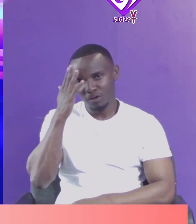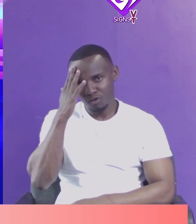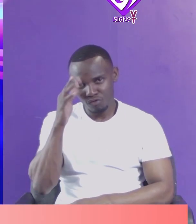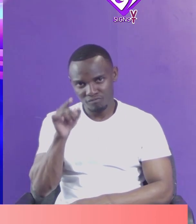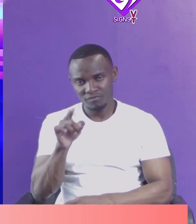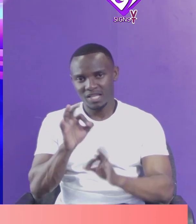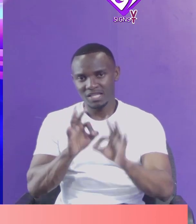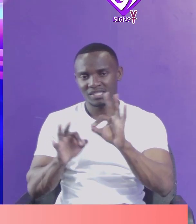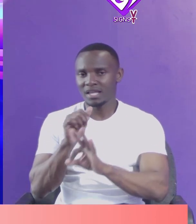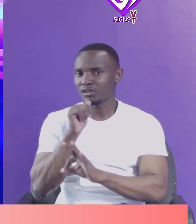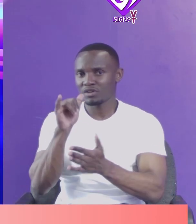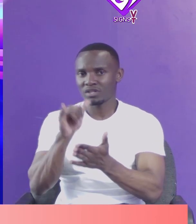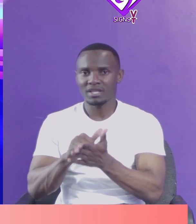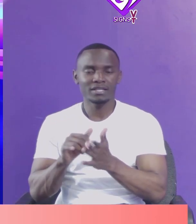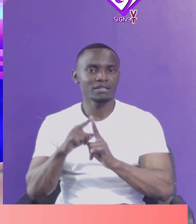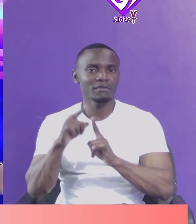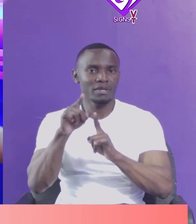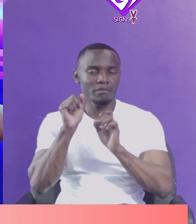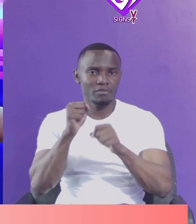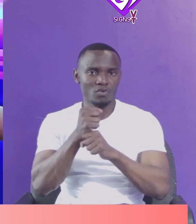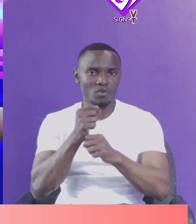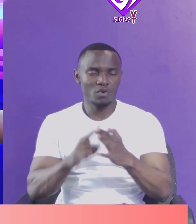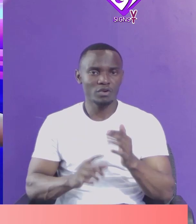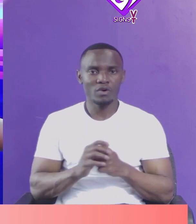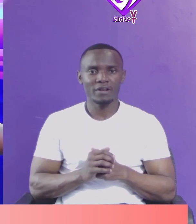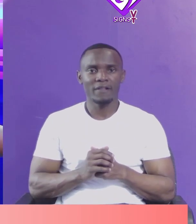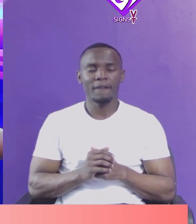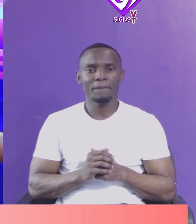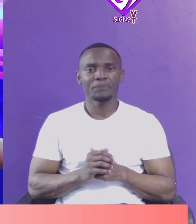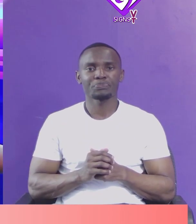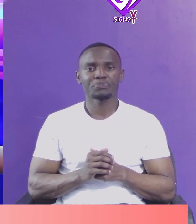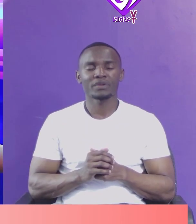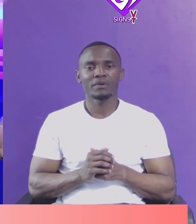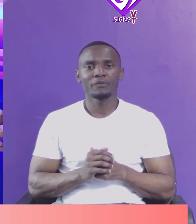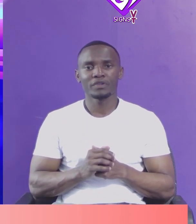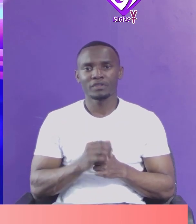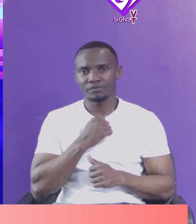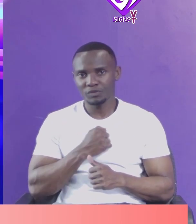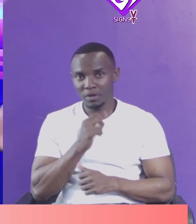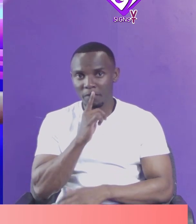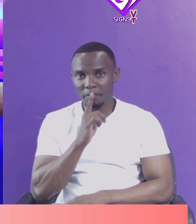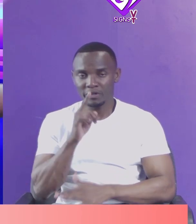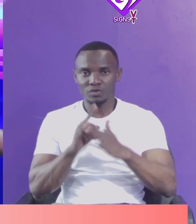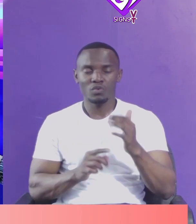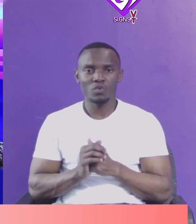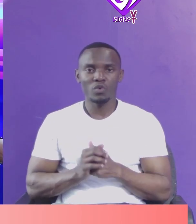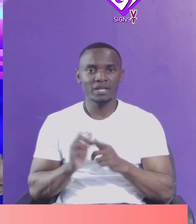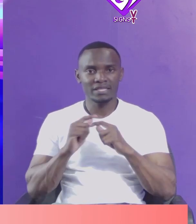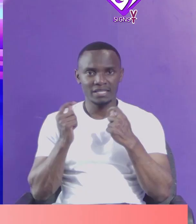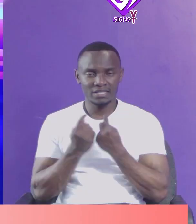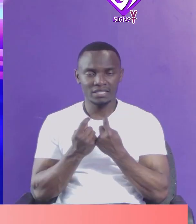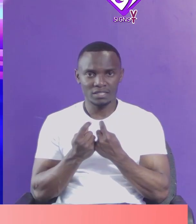think he's more of a person who's able to like ensure that the back. Sorry. Yeah. Ensure that the back line is able to move together.